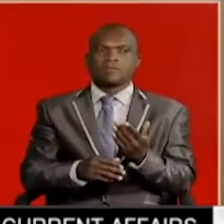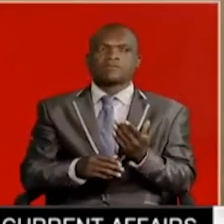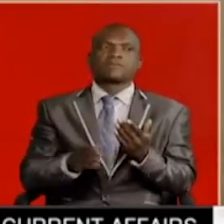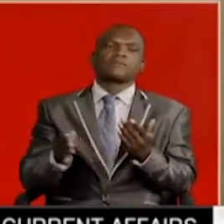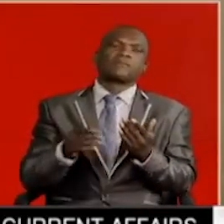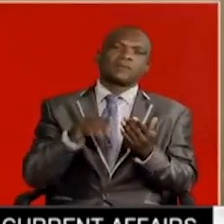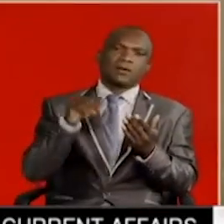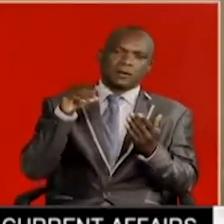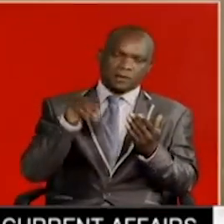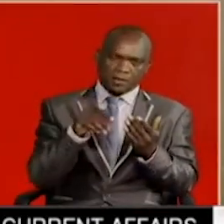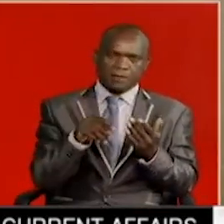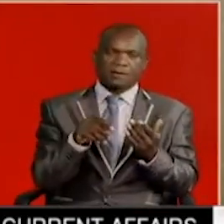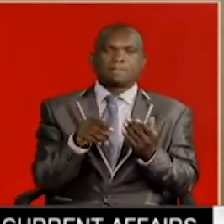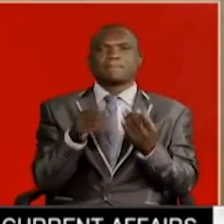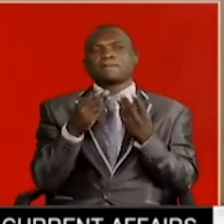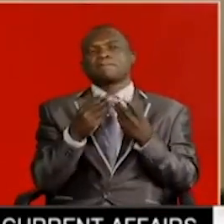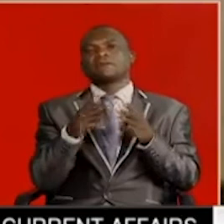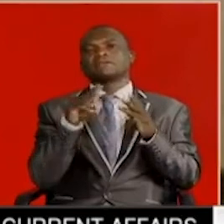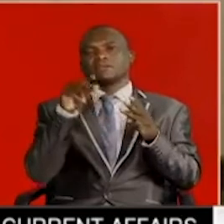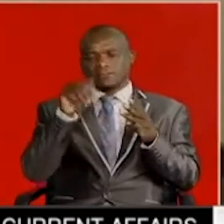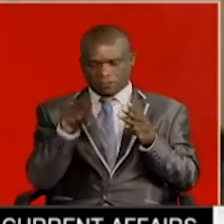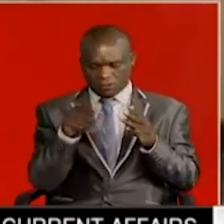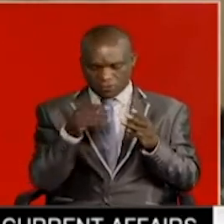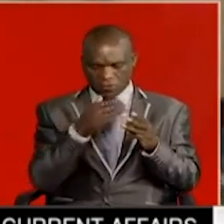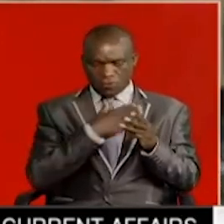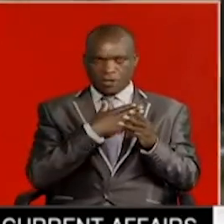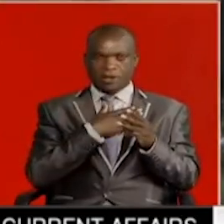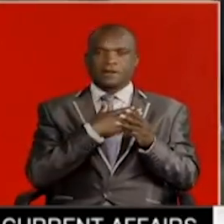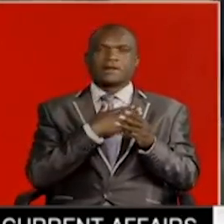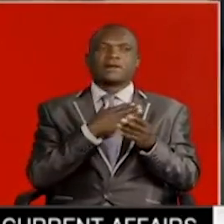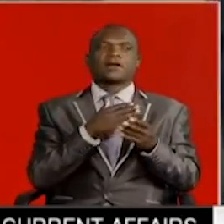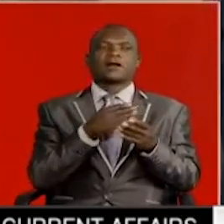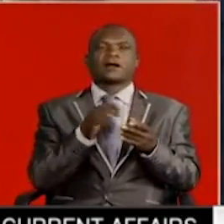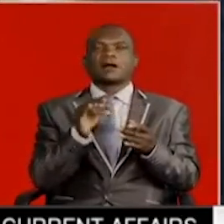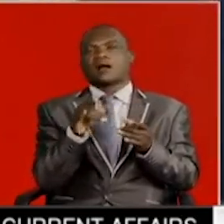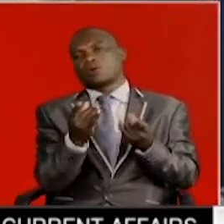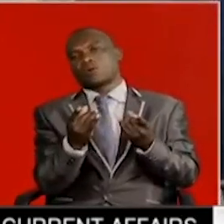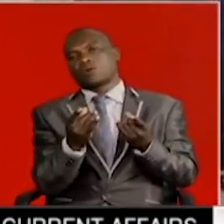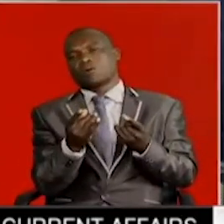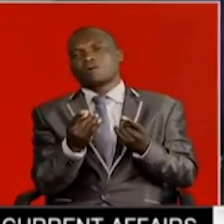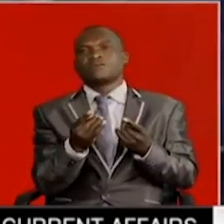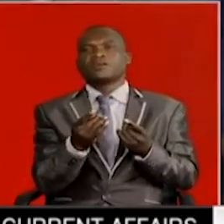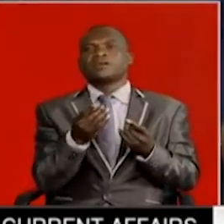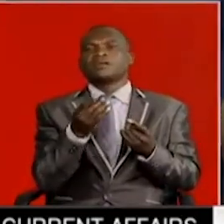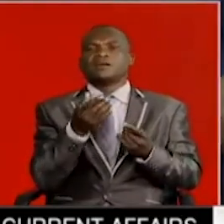Madam President, I'm now coming to biohazard and immunization waste